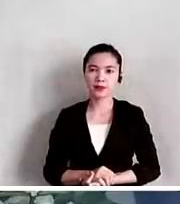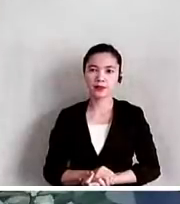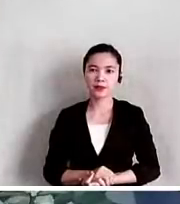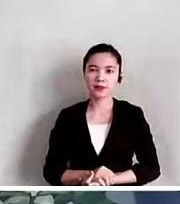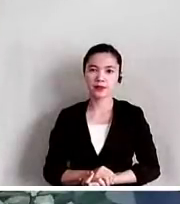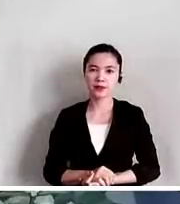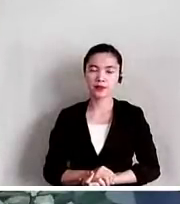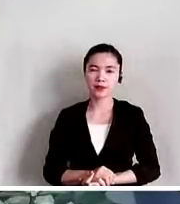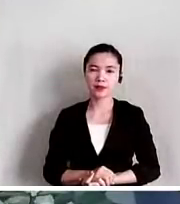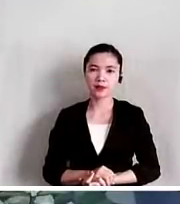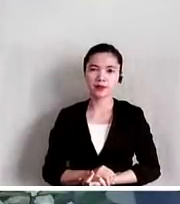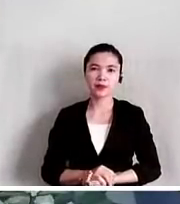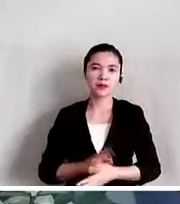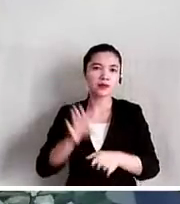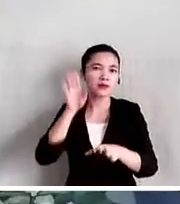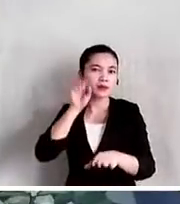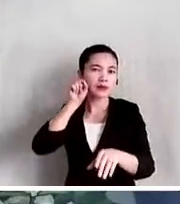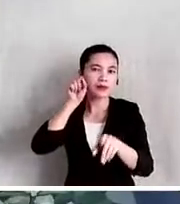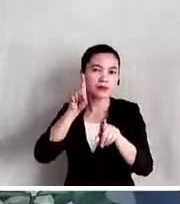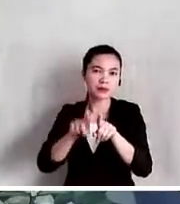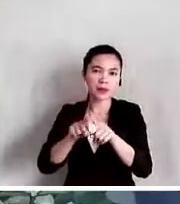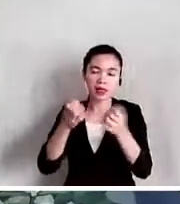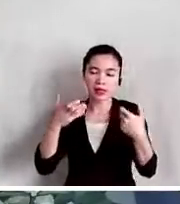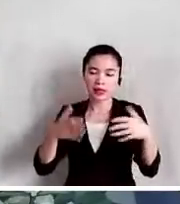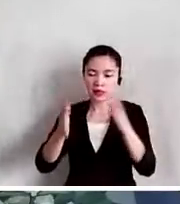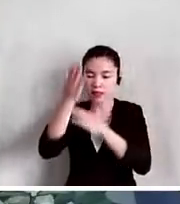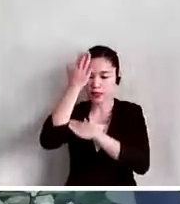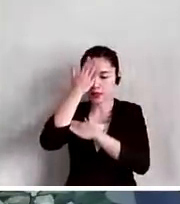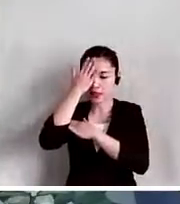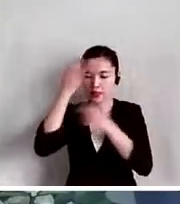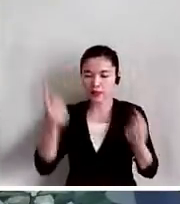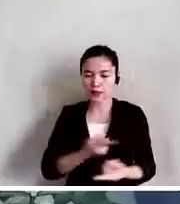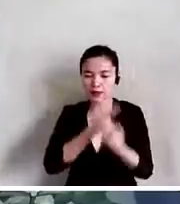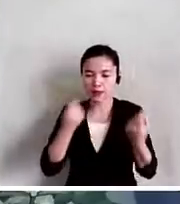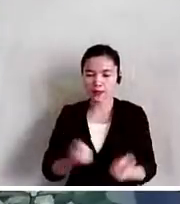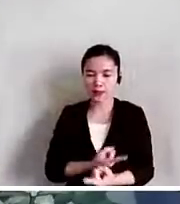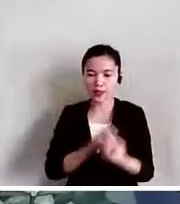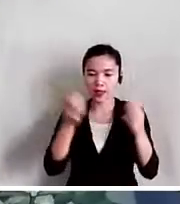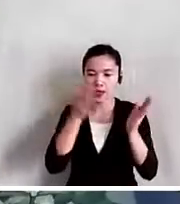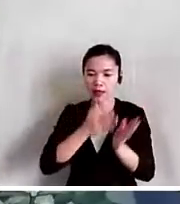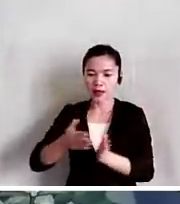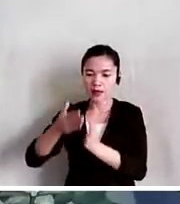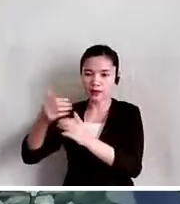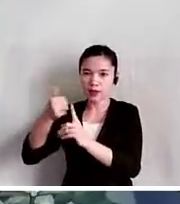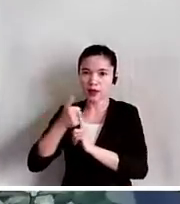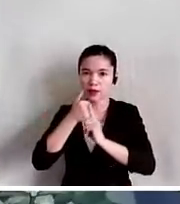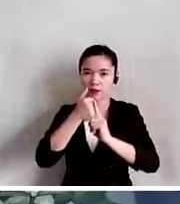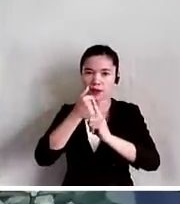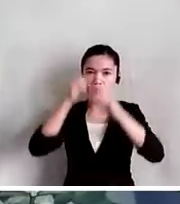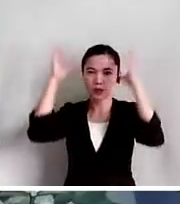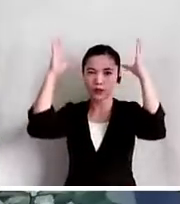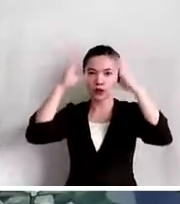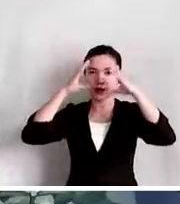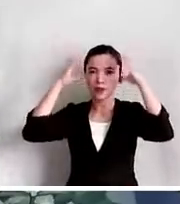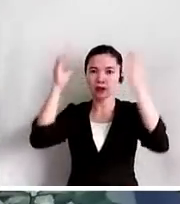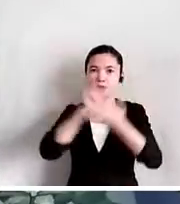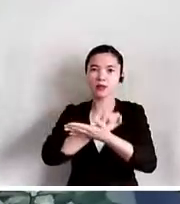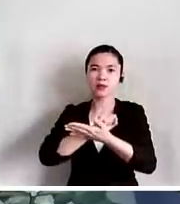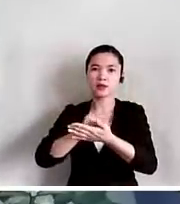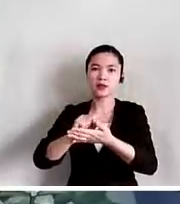Brothers and sisters, let us acknowledge our sins and so prepare ourselves to celebrate the sacred